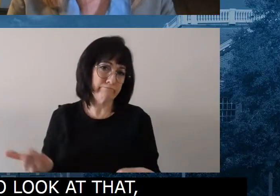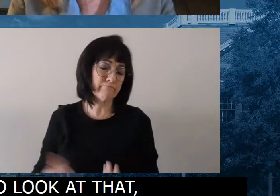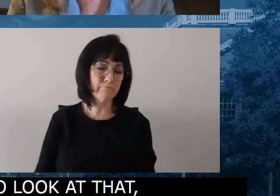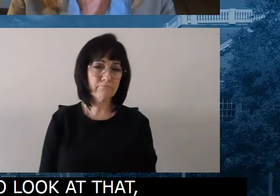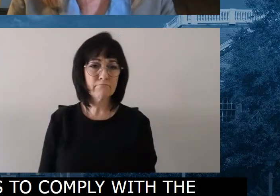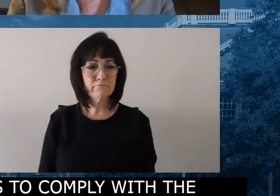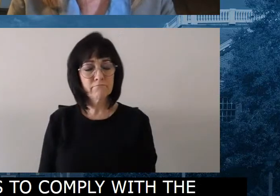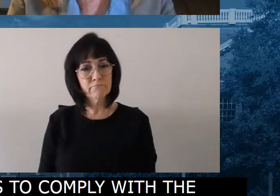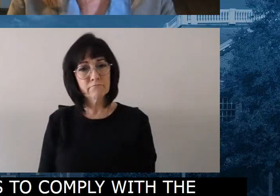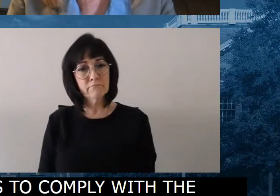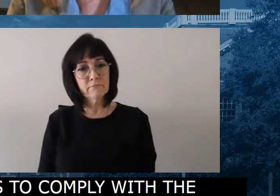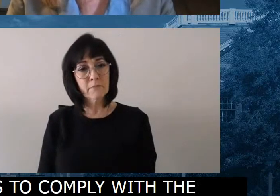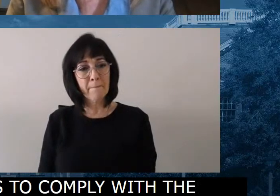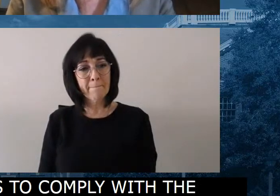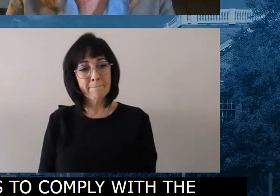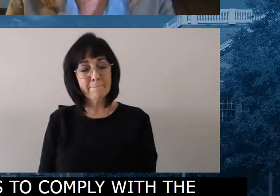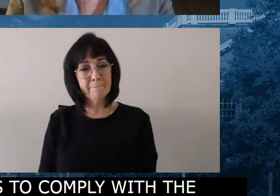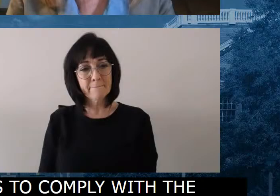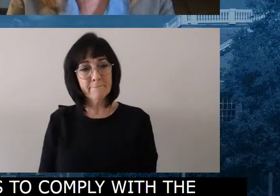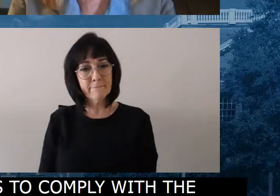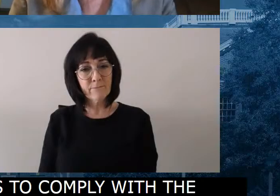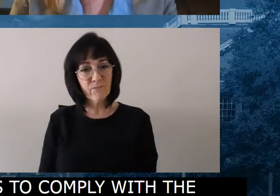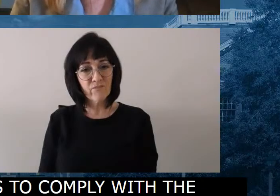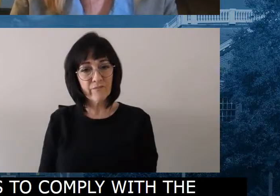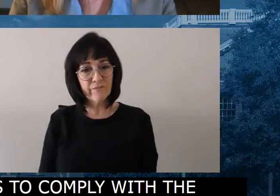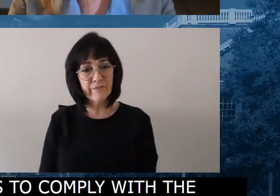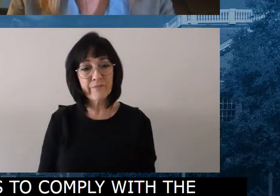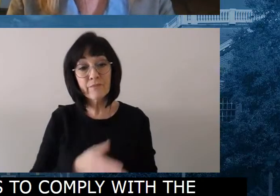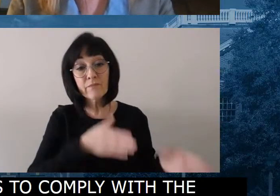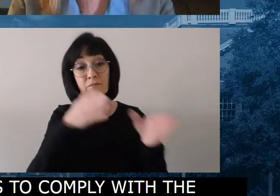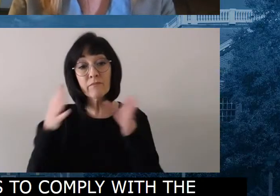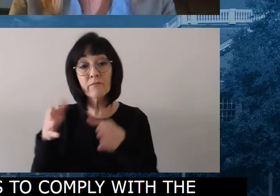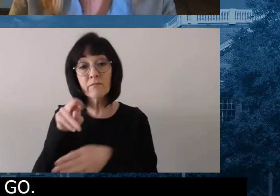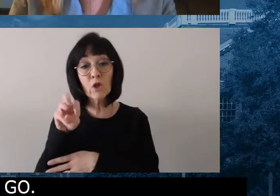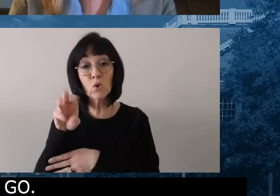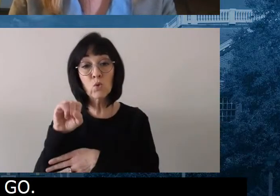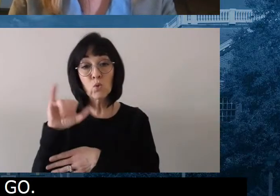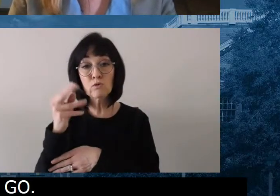Next, we'll go to Brendan Holbeck with the News Journal.